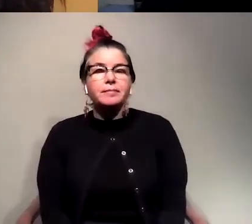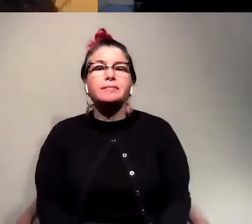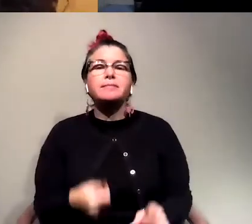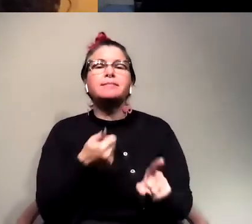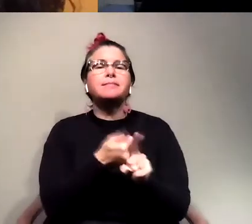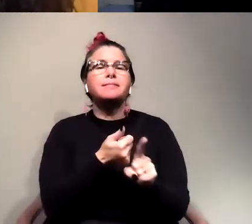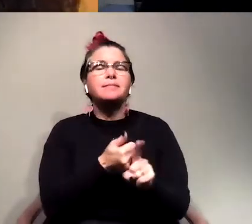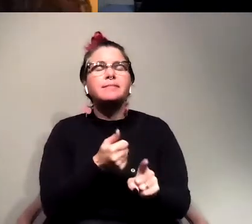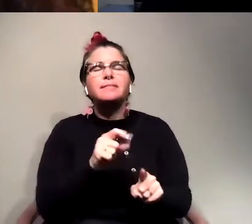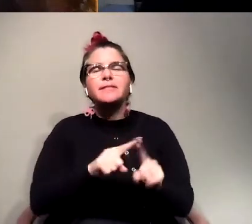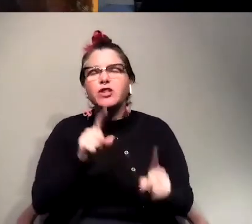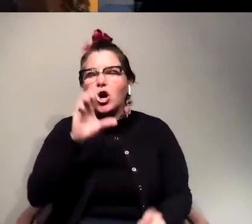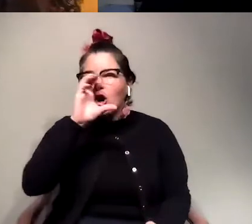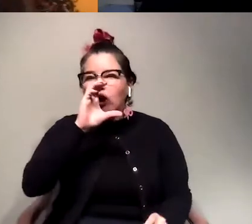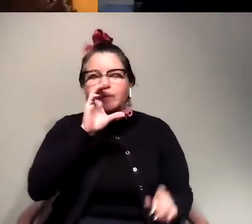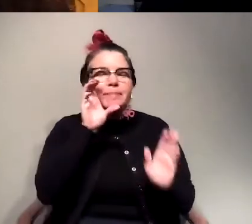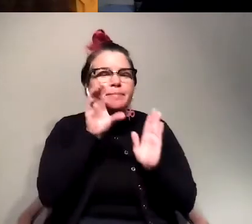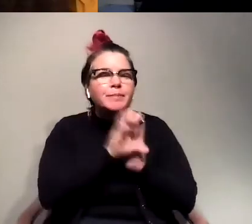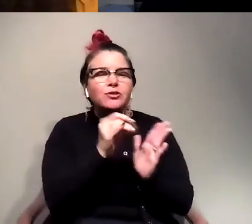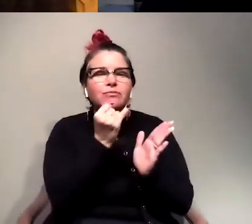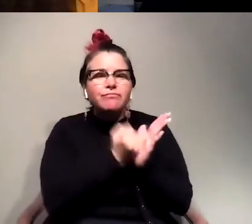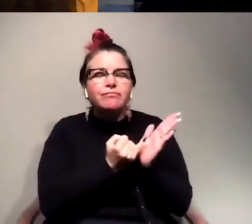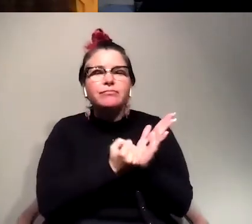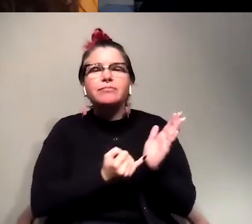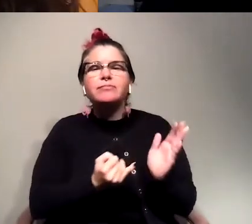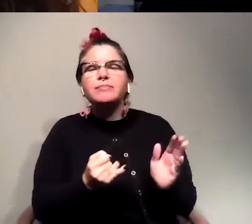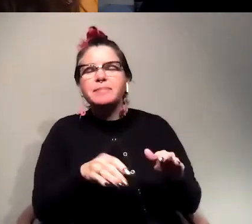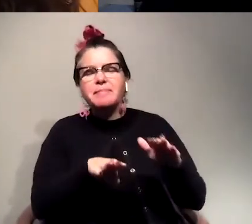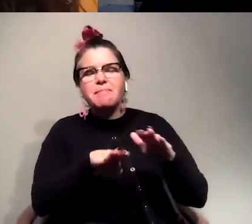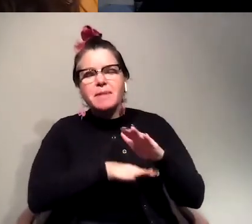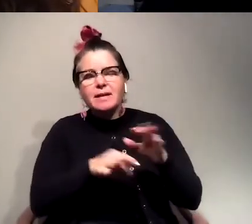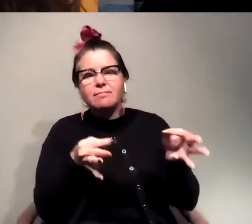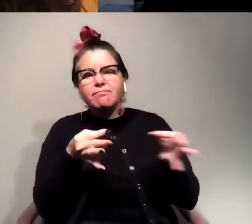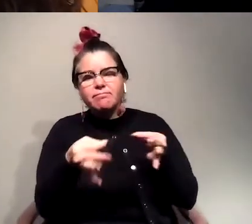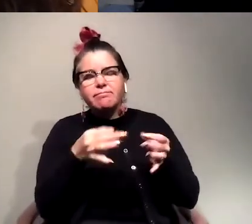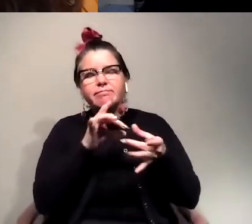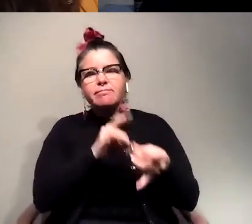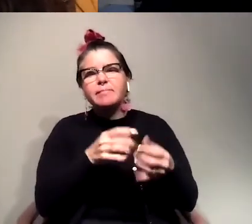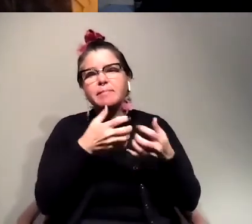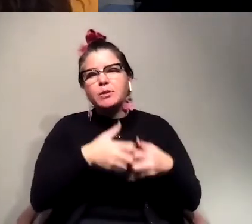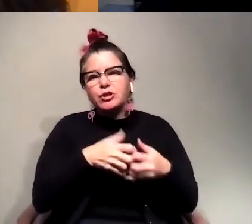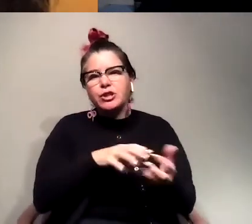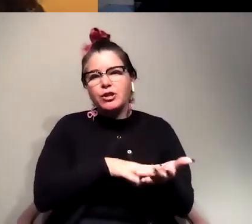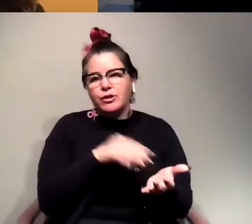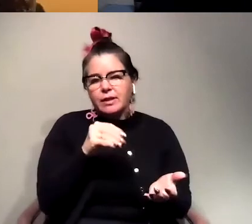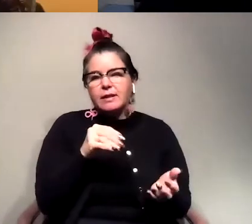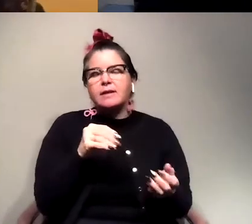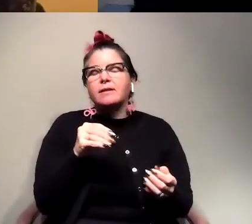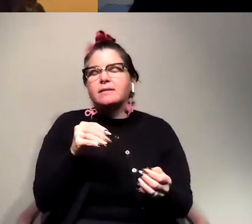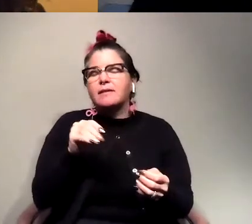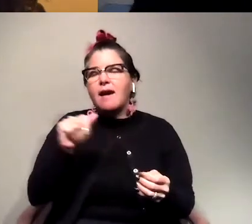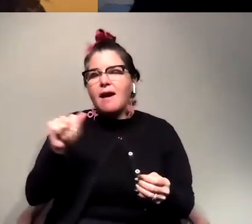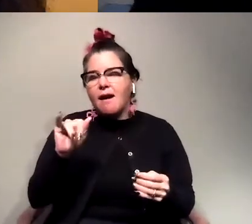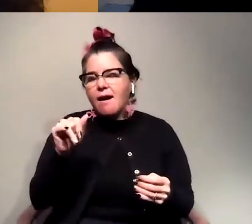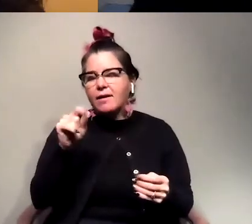like cartoons and all kind of just the basics on machine learning, artificial intelligence,